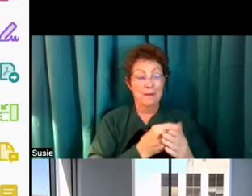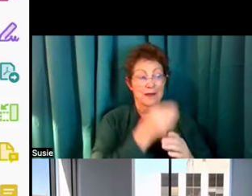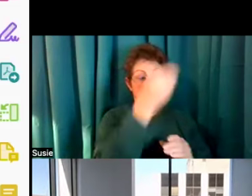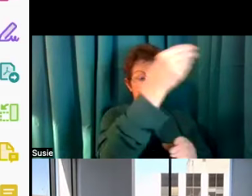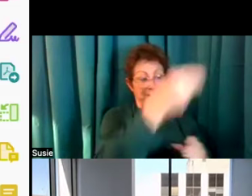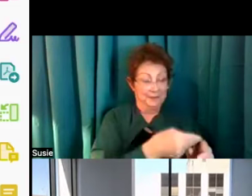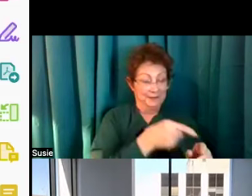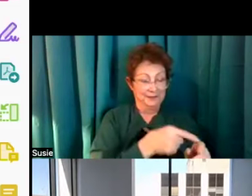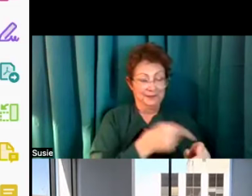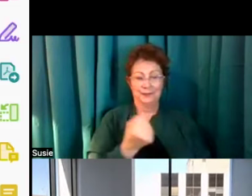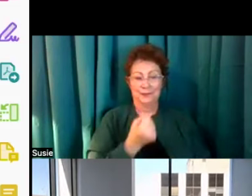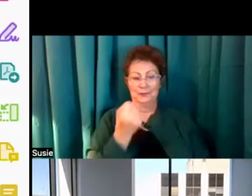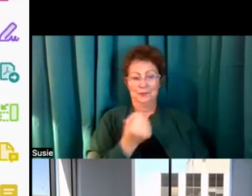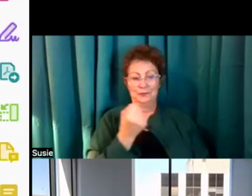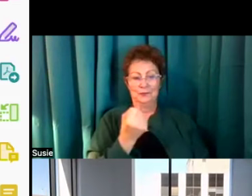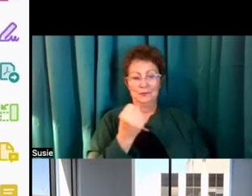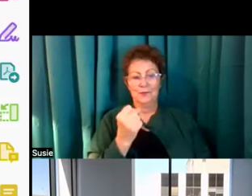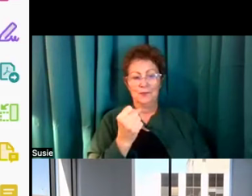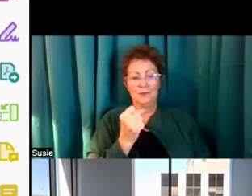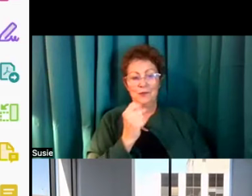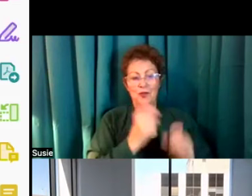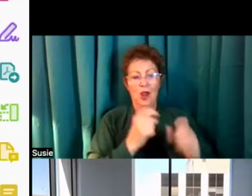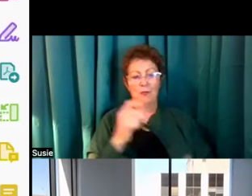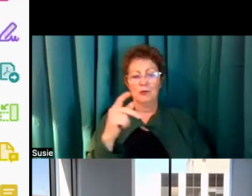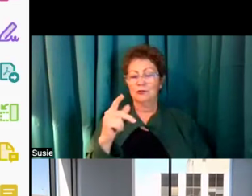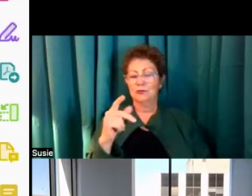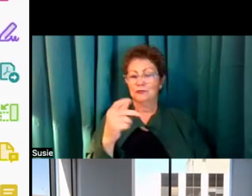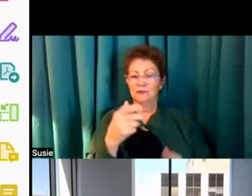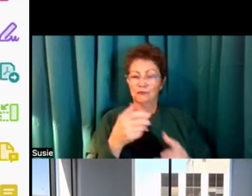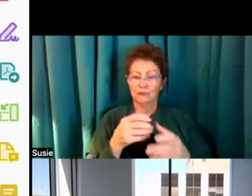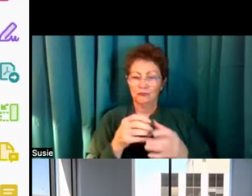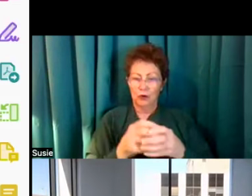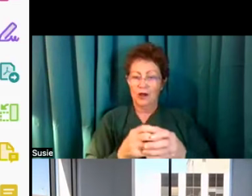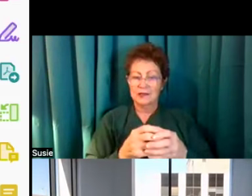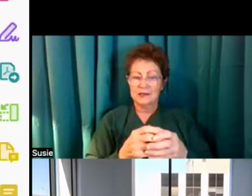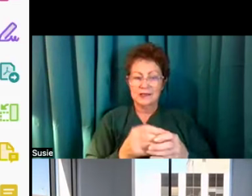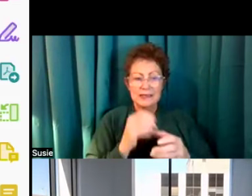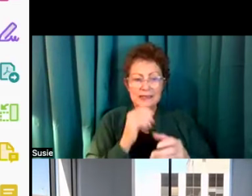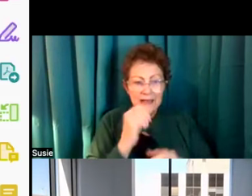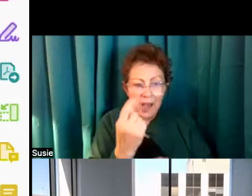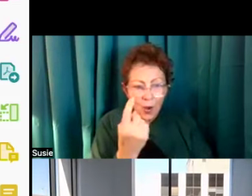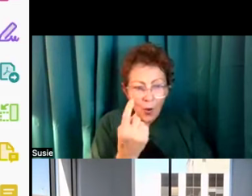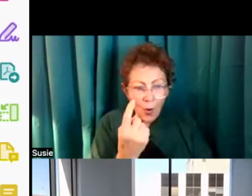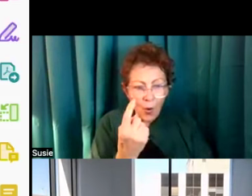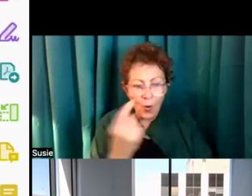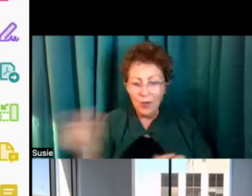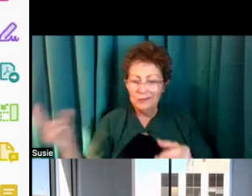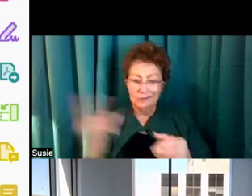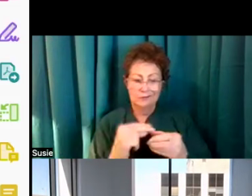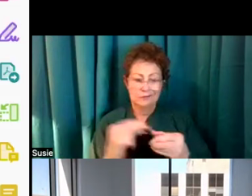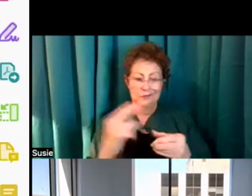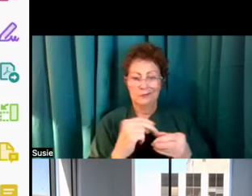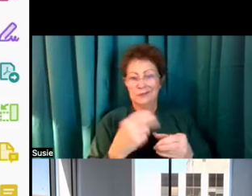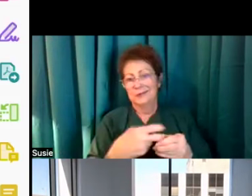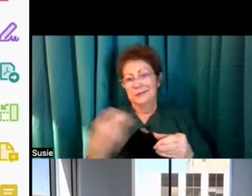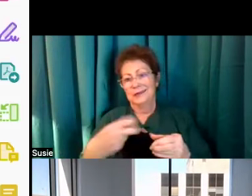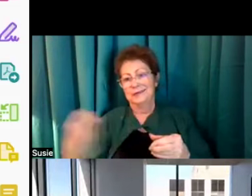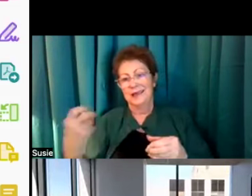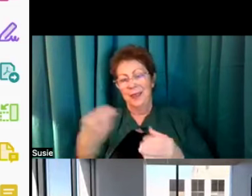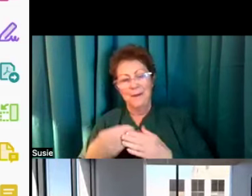held in charitable trust. And so it is not simply just a corporate conduit that you plug in and